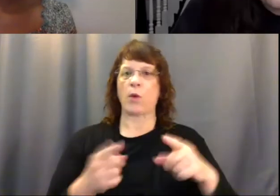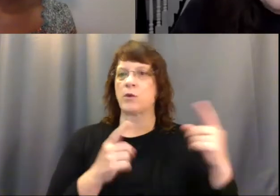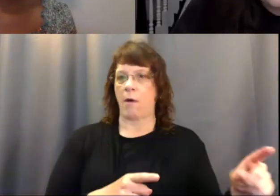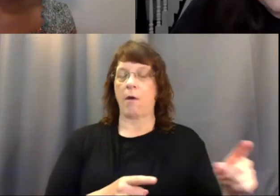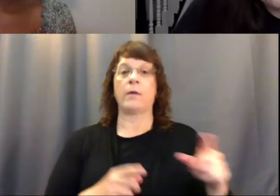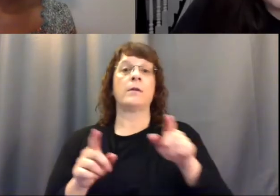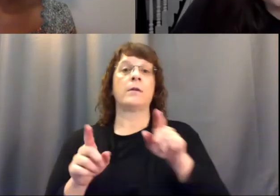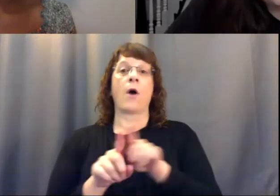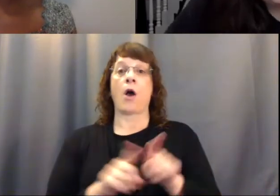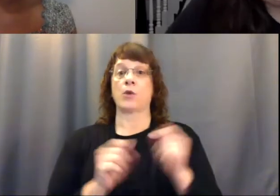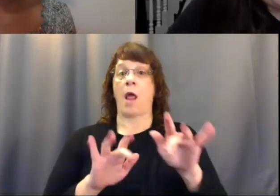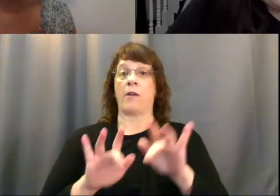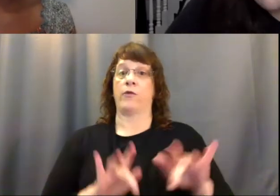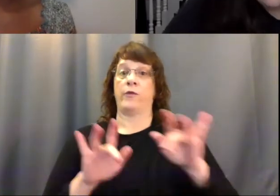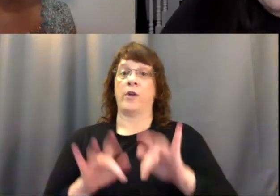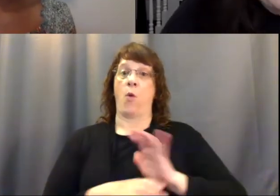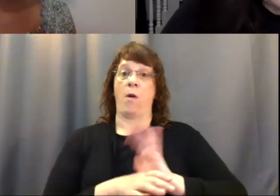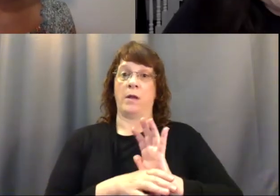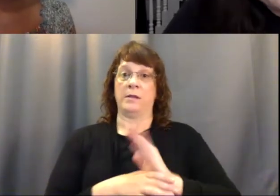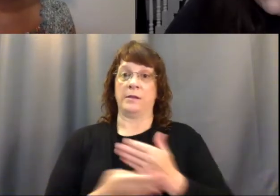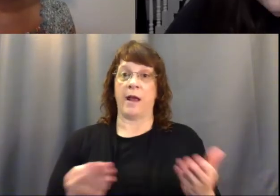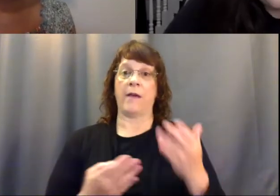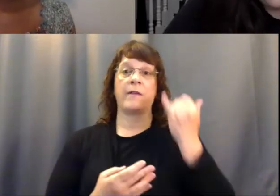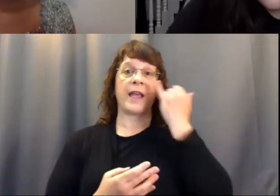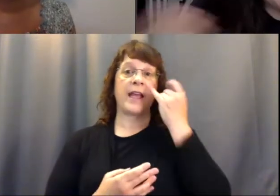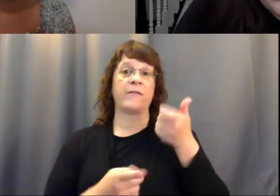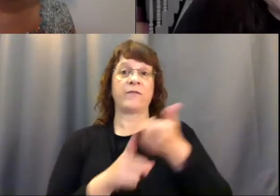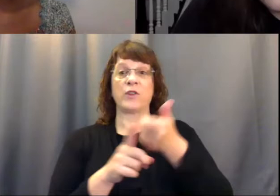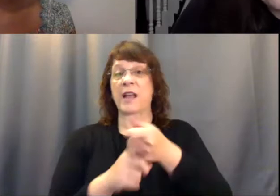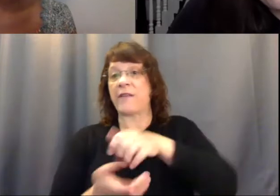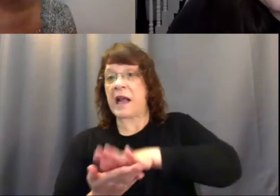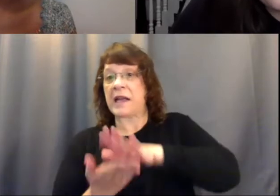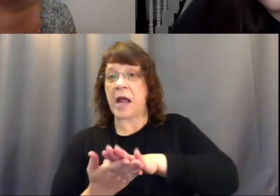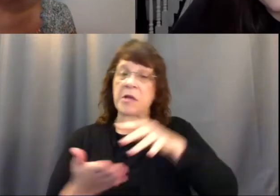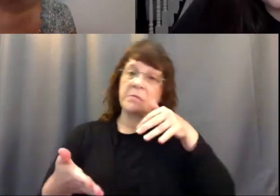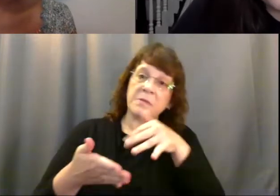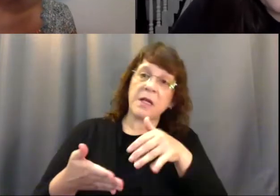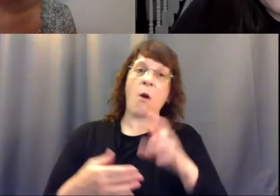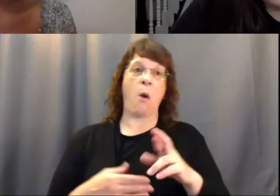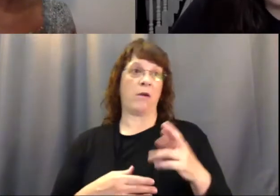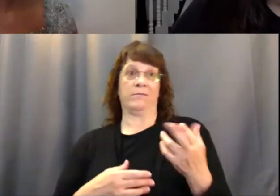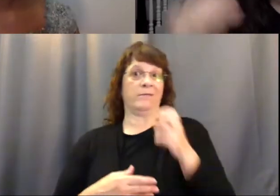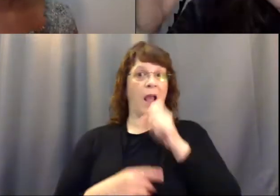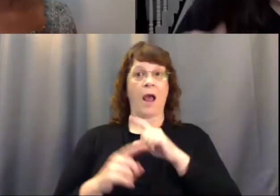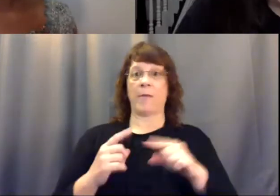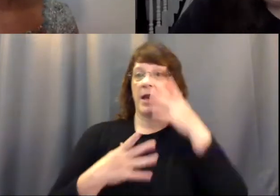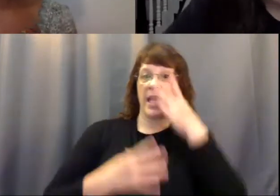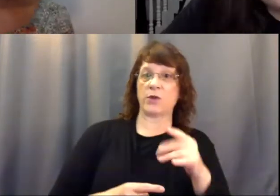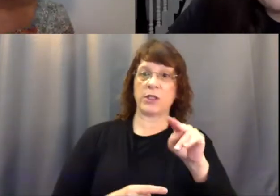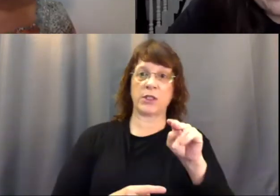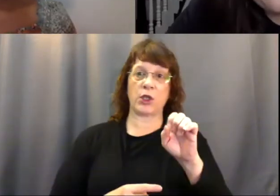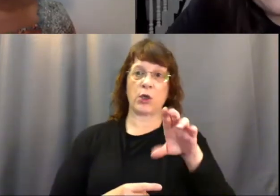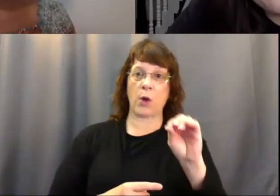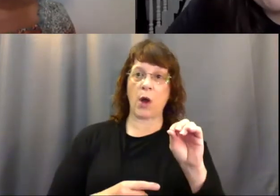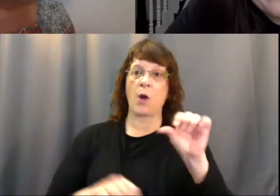lot of recorded stuff. So if you happen to be an academic or you're not, or if you're just interested in neuroscience, you can watch a bunch